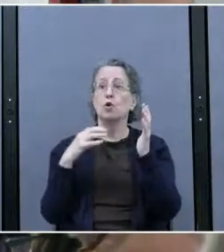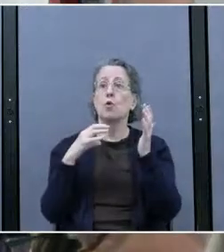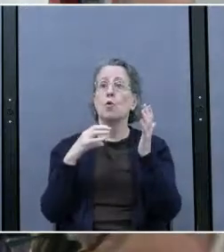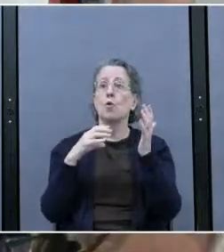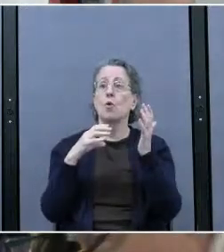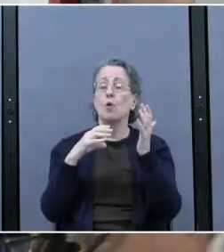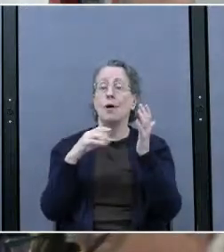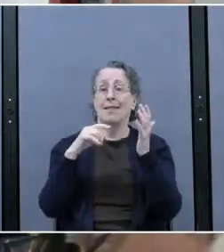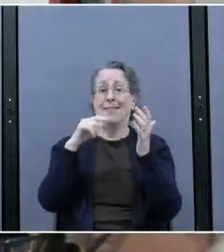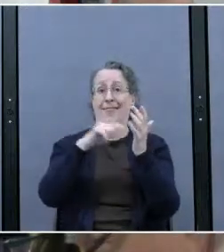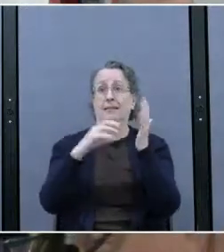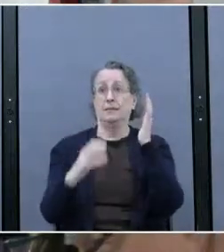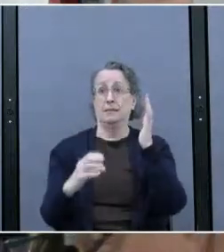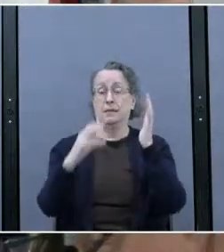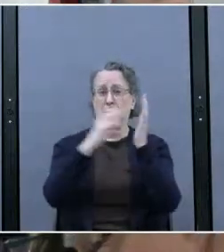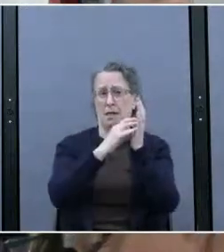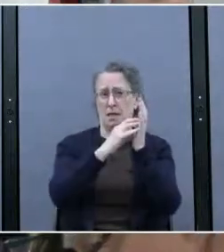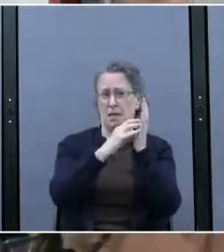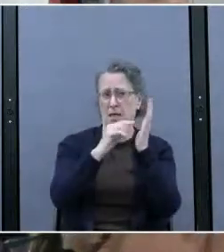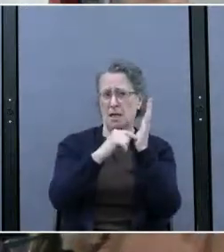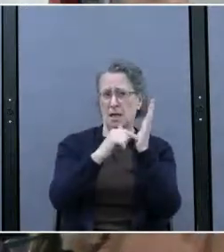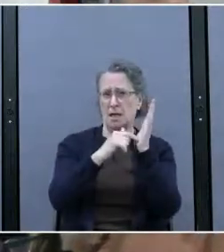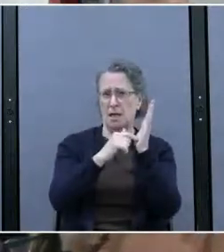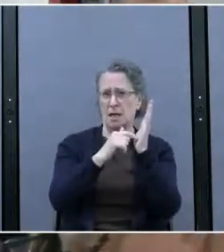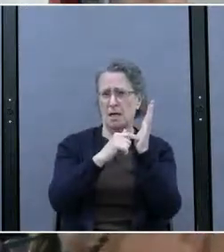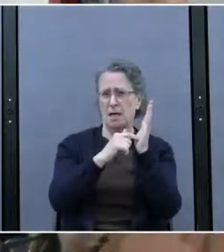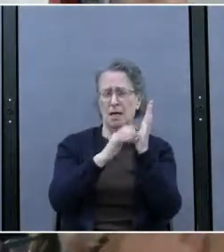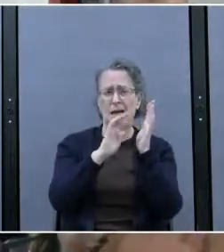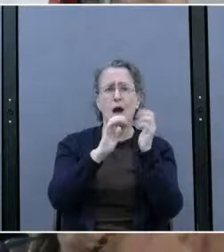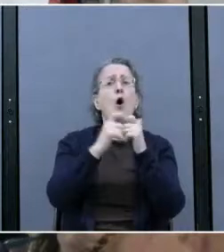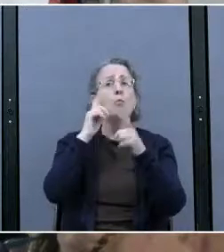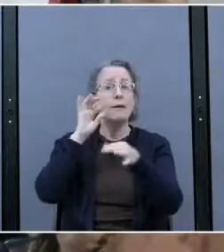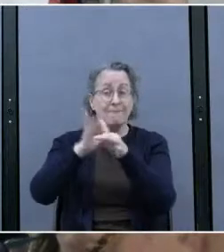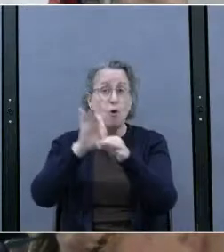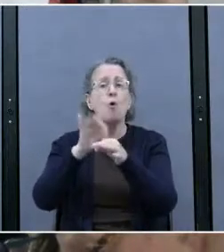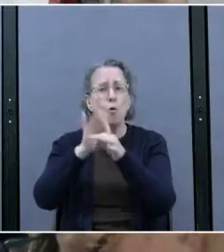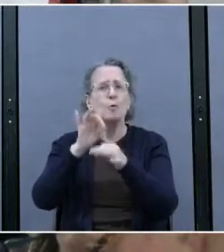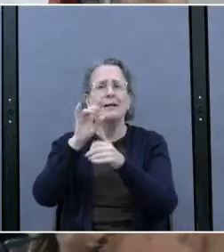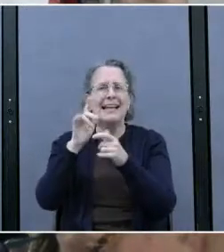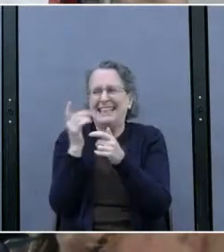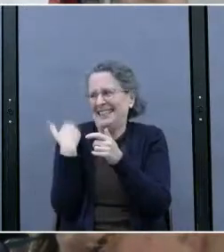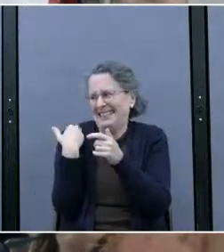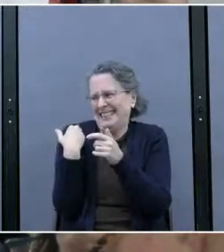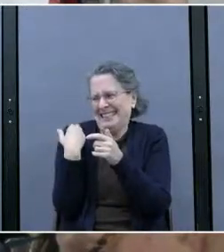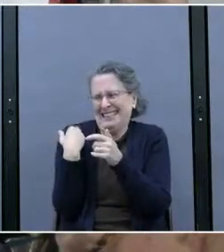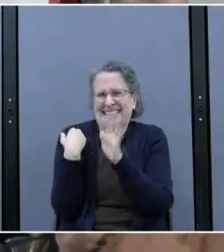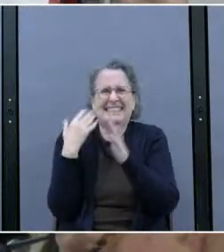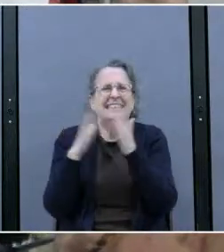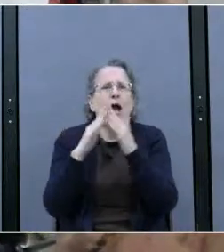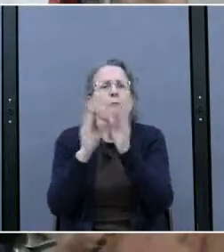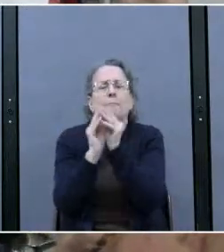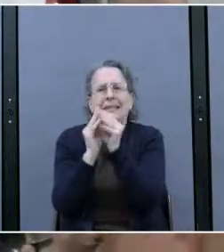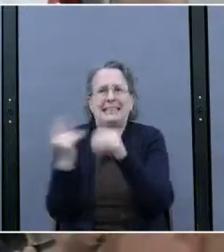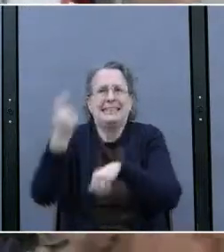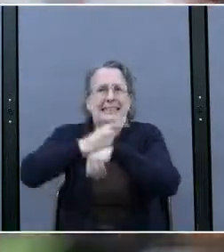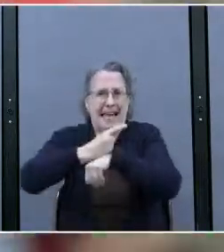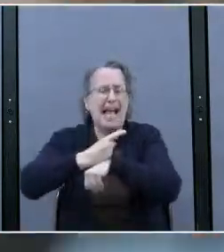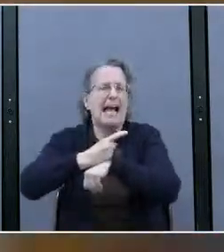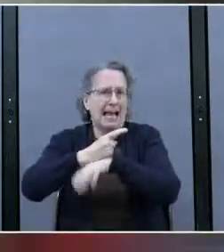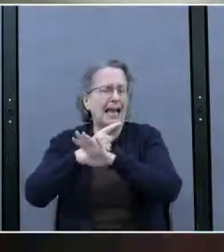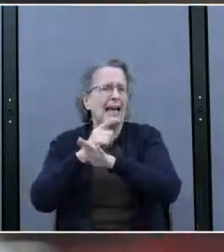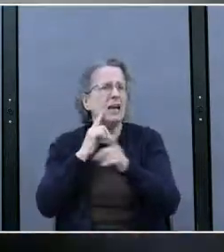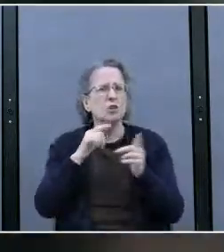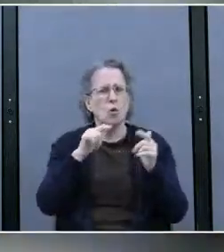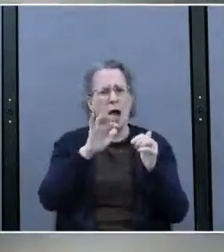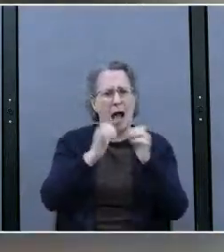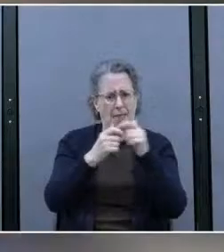relates to what was actually on our ballot when we voted? Yeah. Thanks. I can. Page